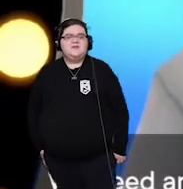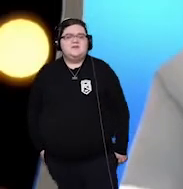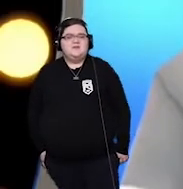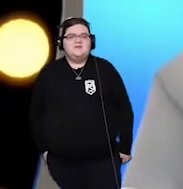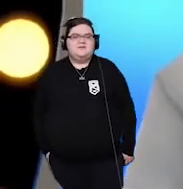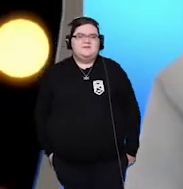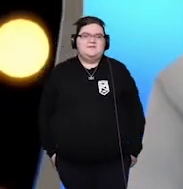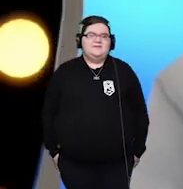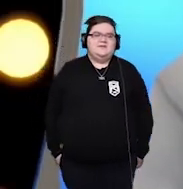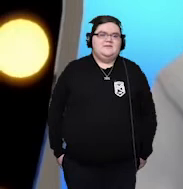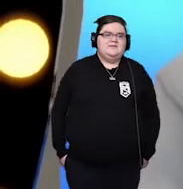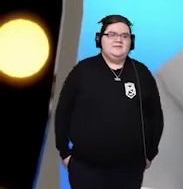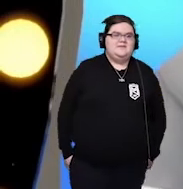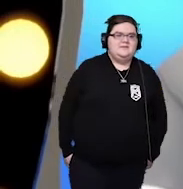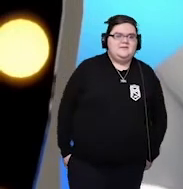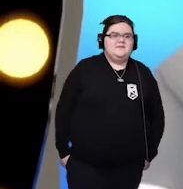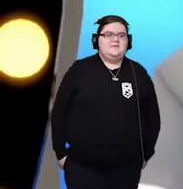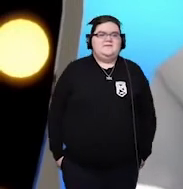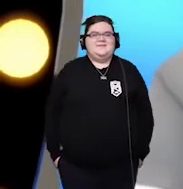think. Tesla doesn't like pressure.